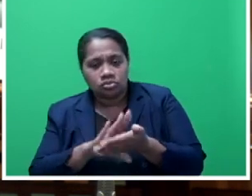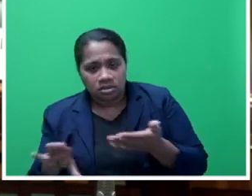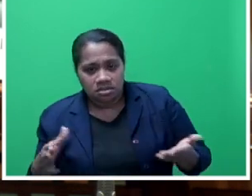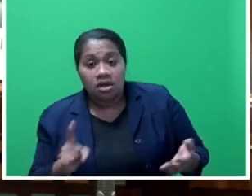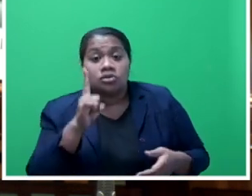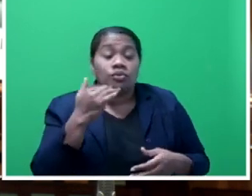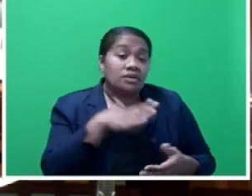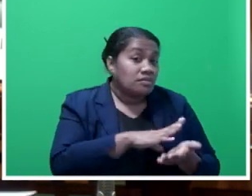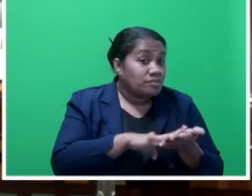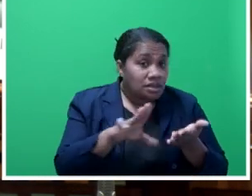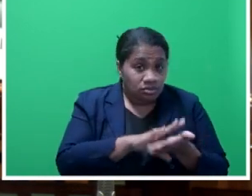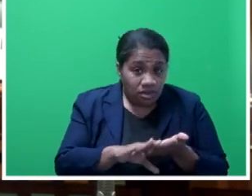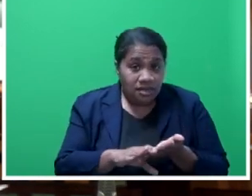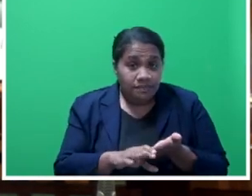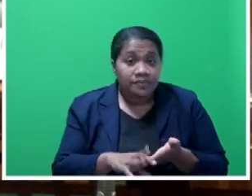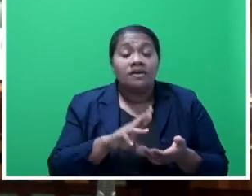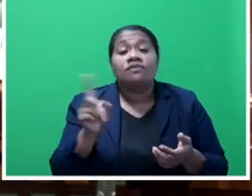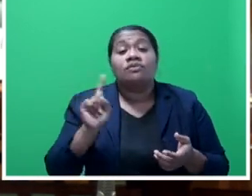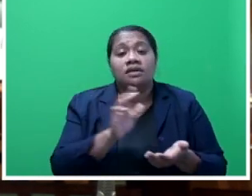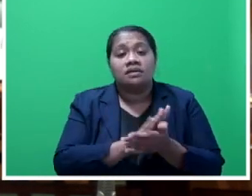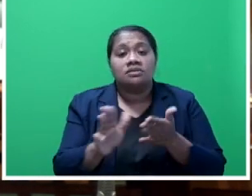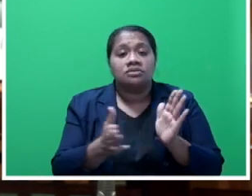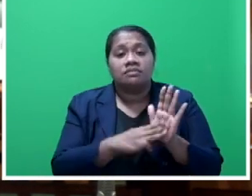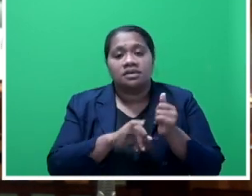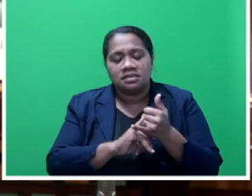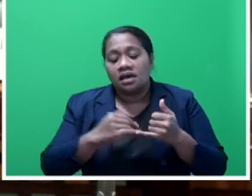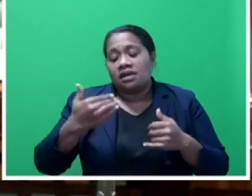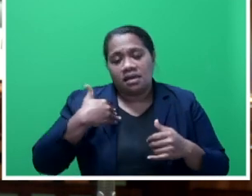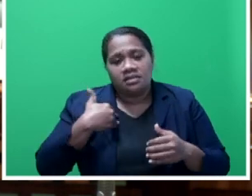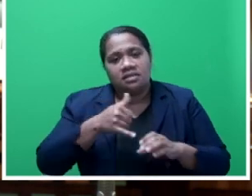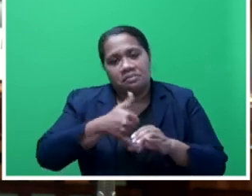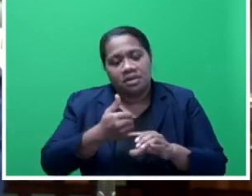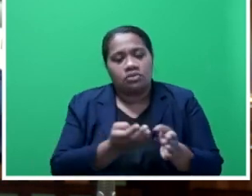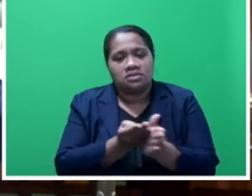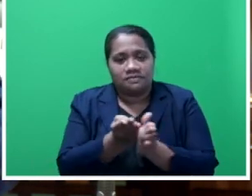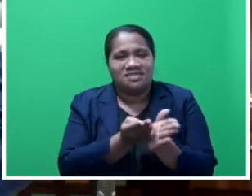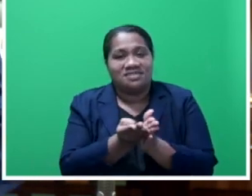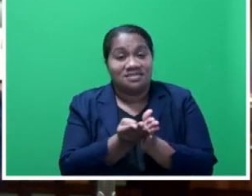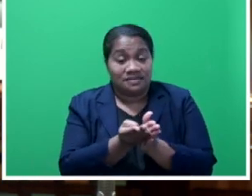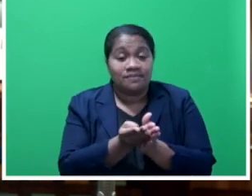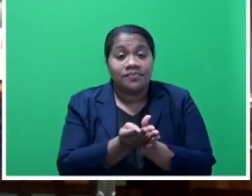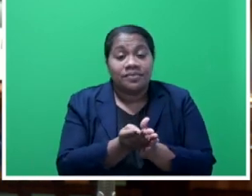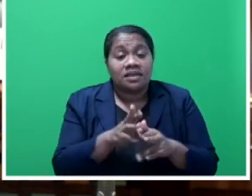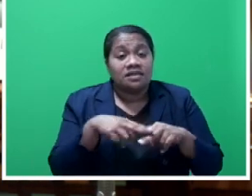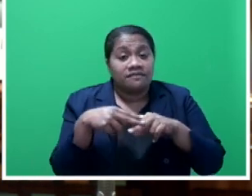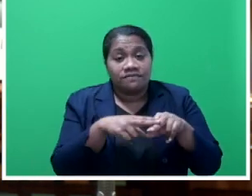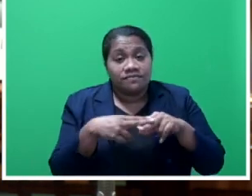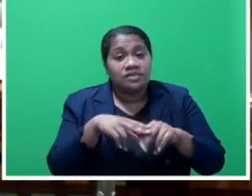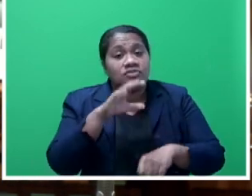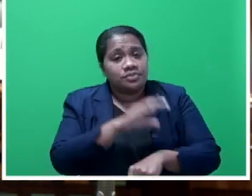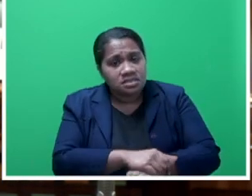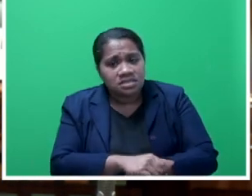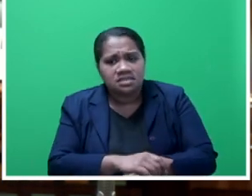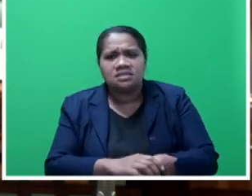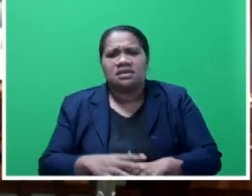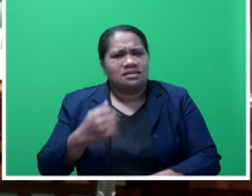million for HMS, or Health and Medical Services, the Fiji Police Force, RFMF and other people in the front line.